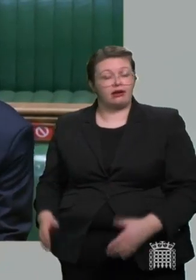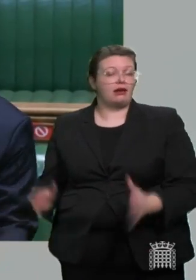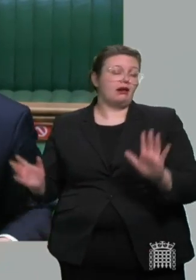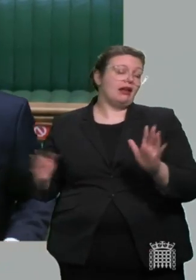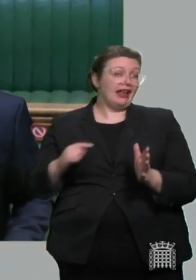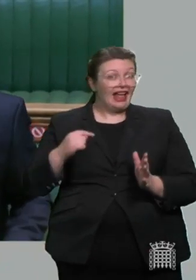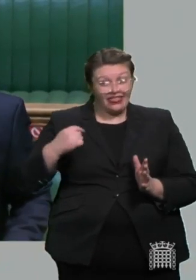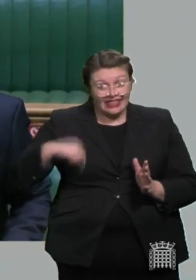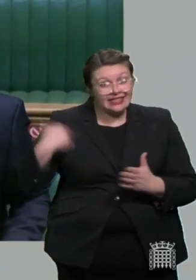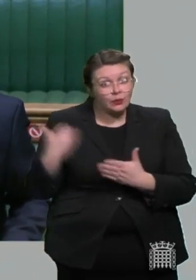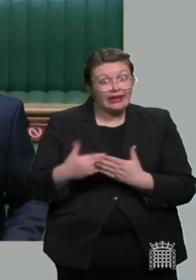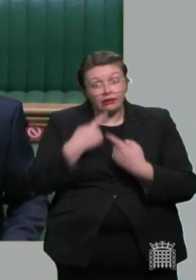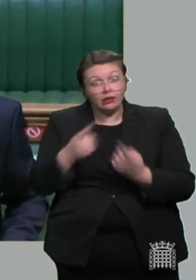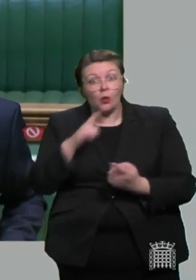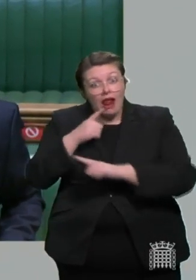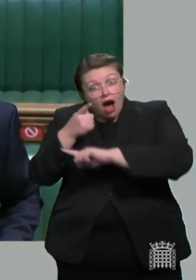to Yemen.